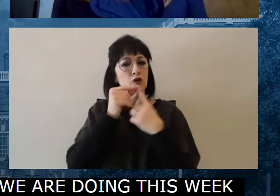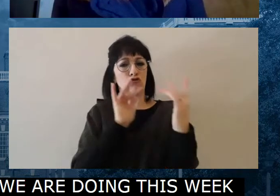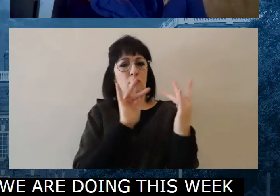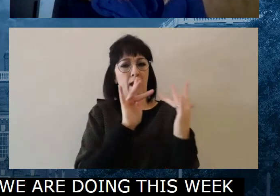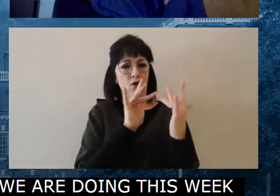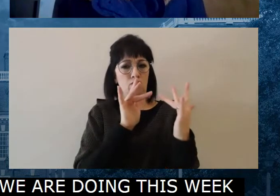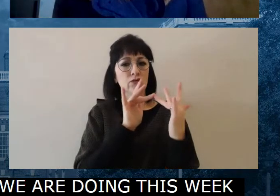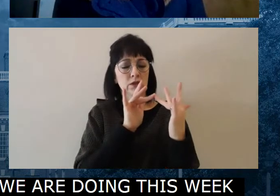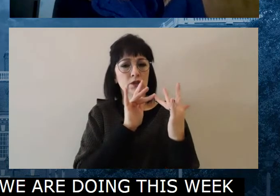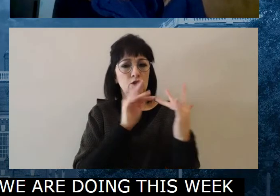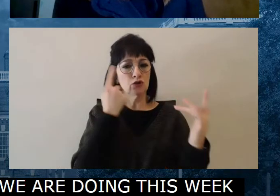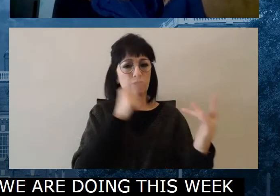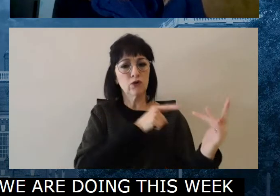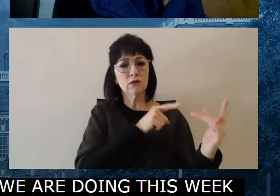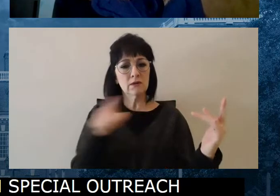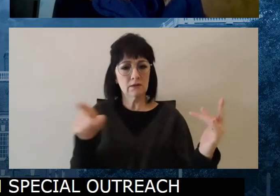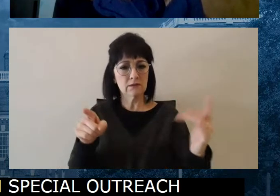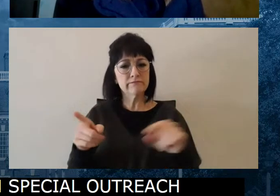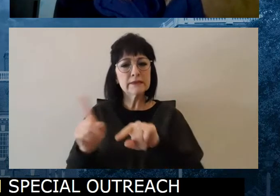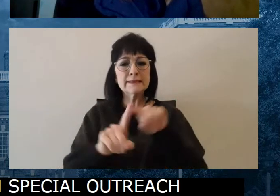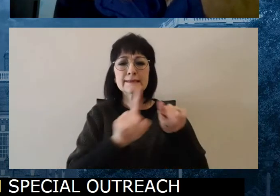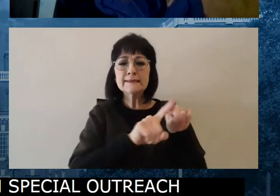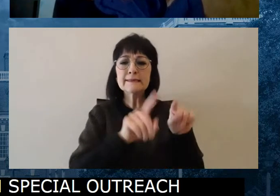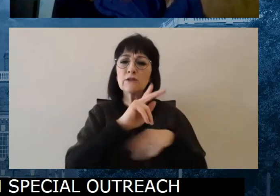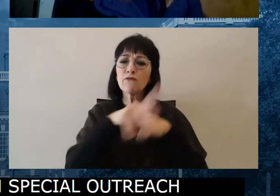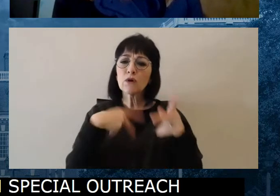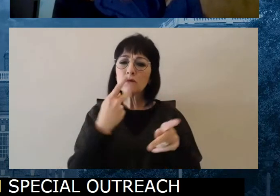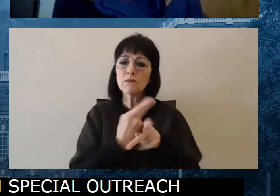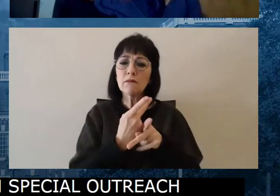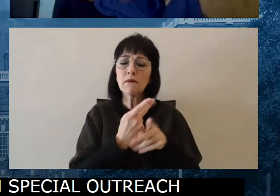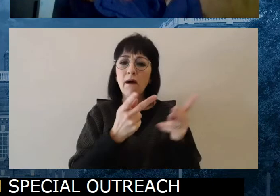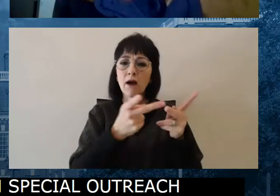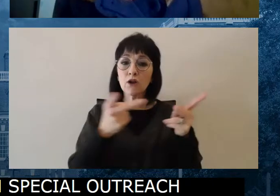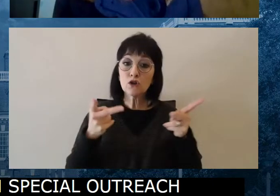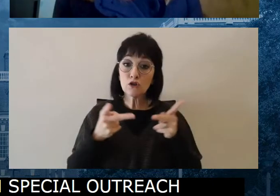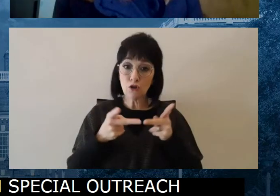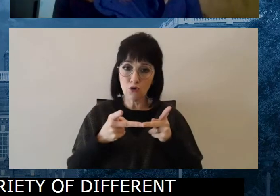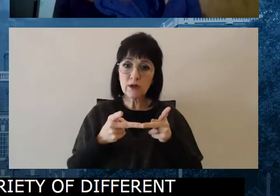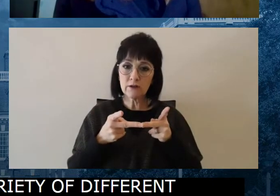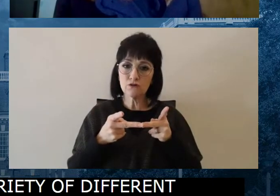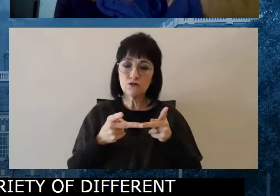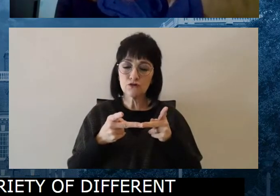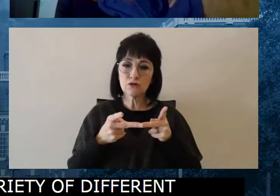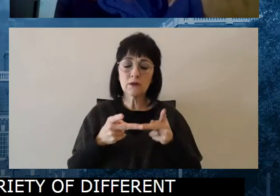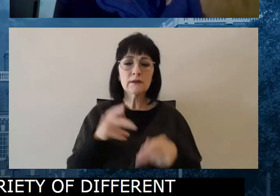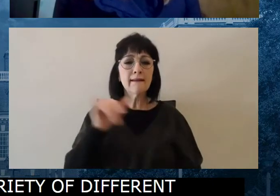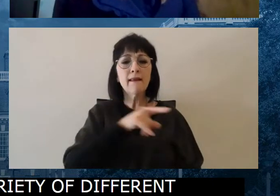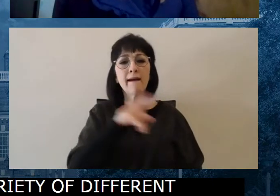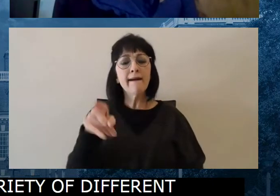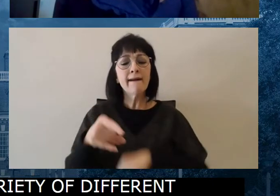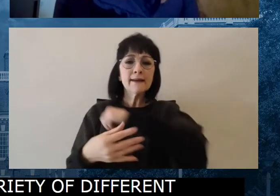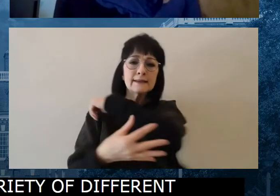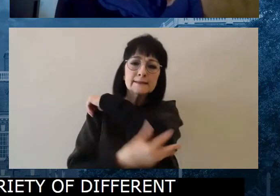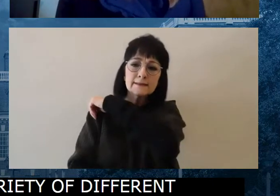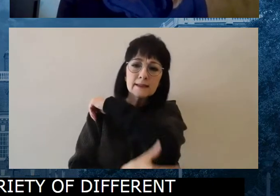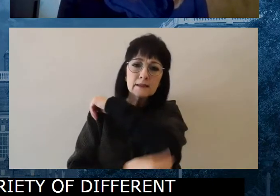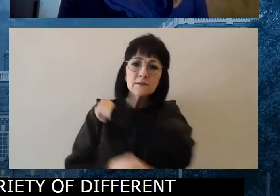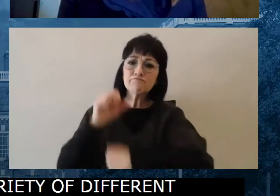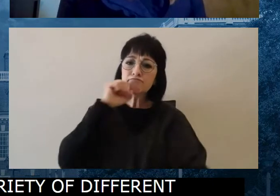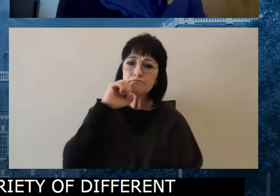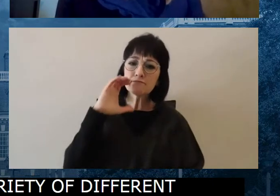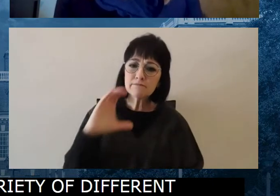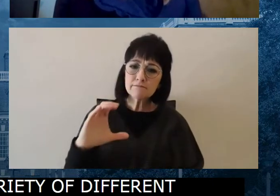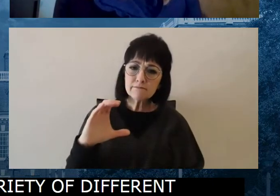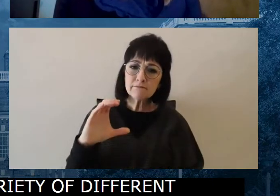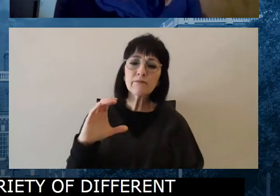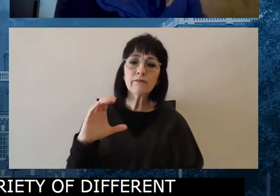are taking place in a variety of different locations, reaching some of our lower income seniors,